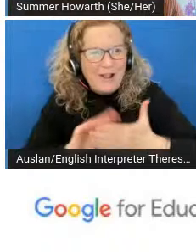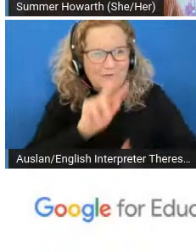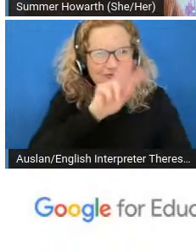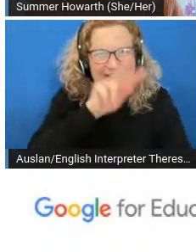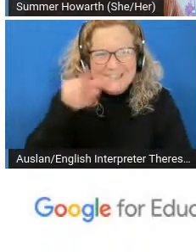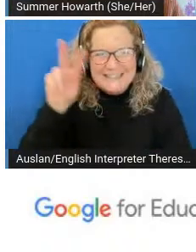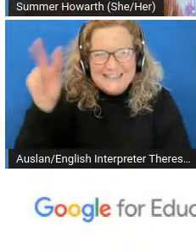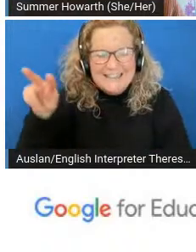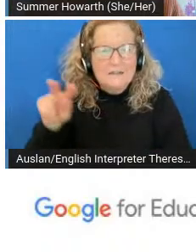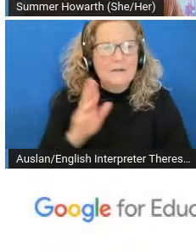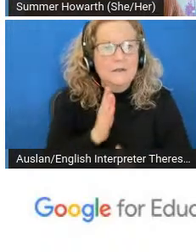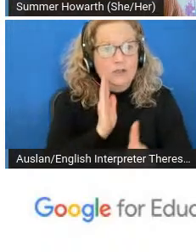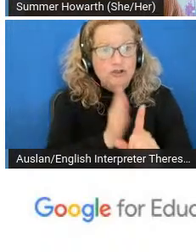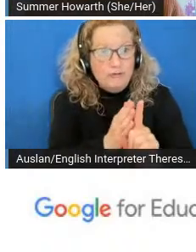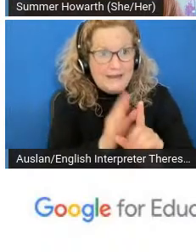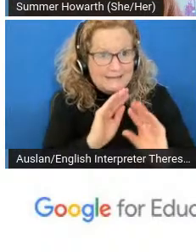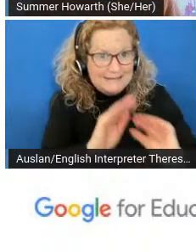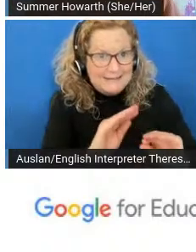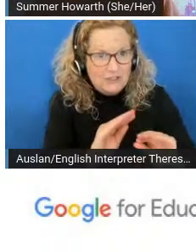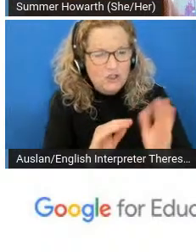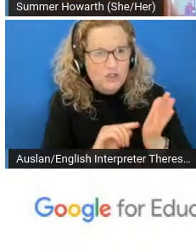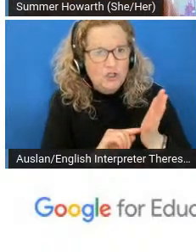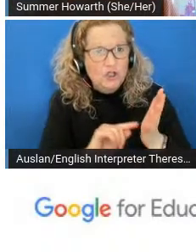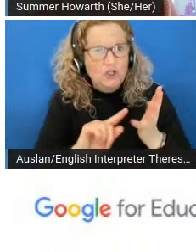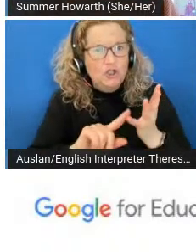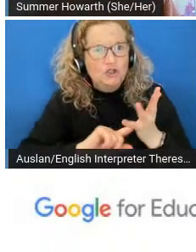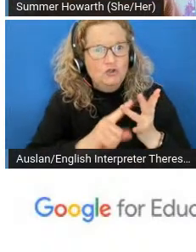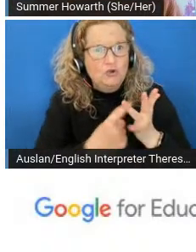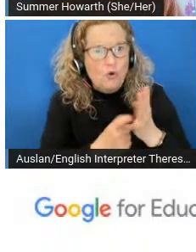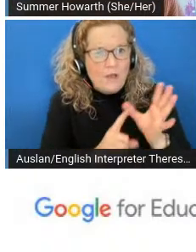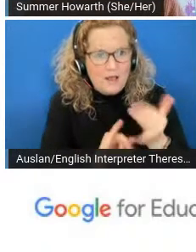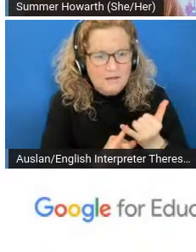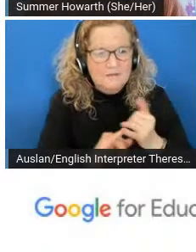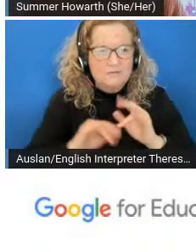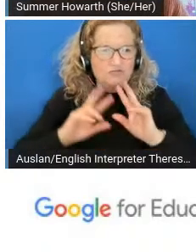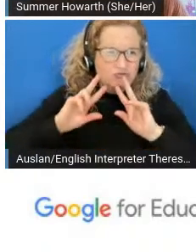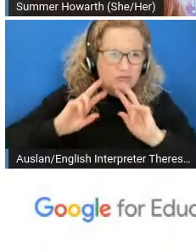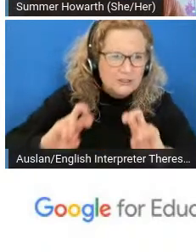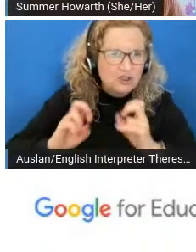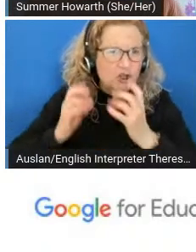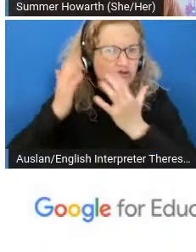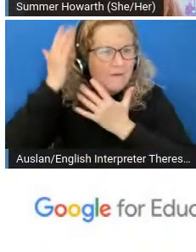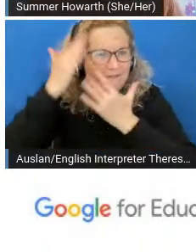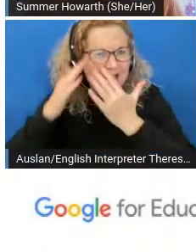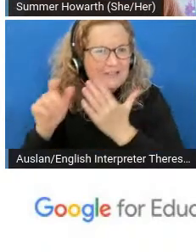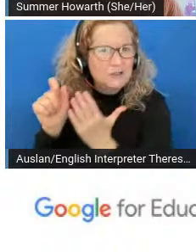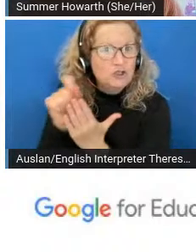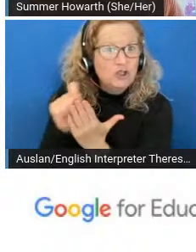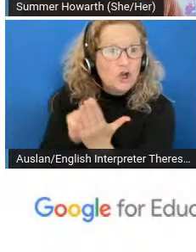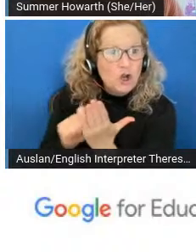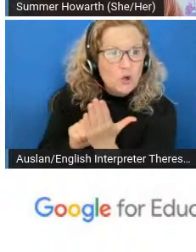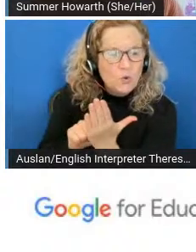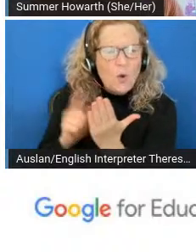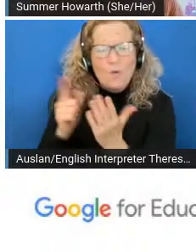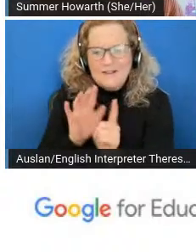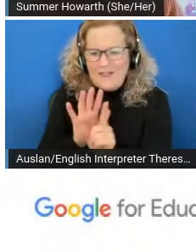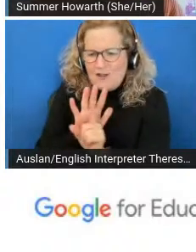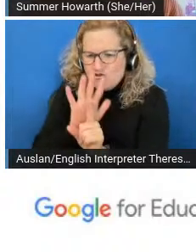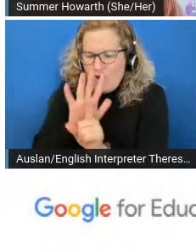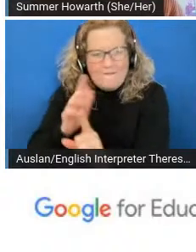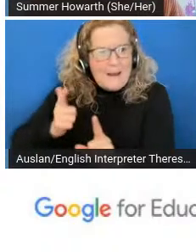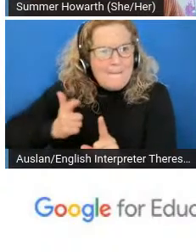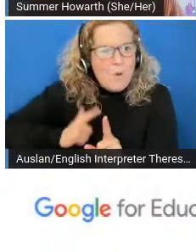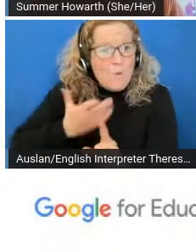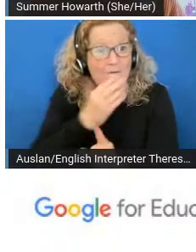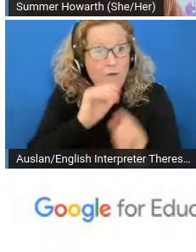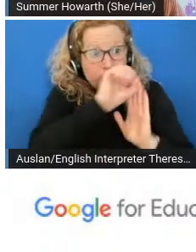instruction, tutorials, research, reflection journals. What's the driving purpose? Again, is that coming from the curriculum